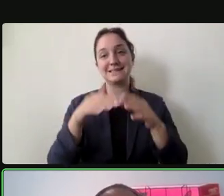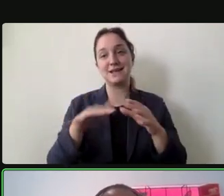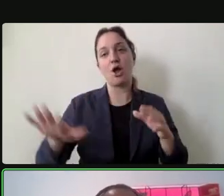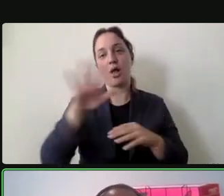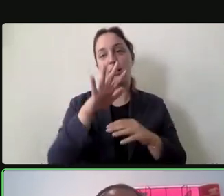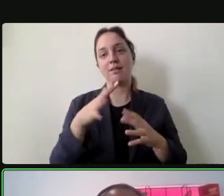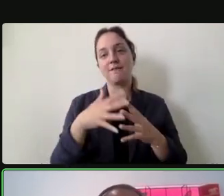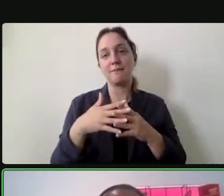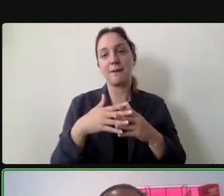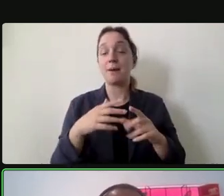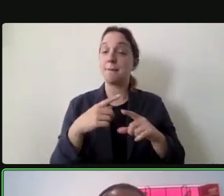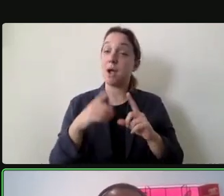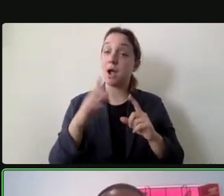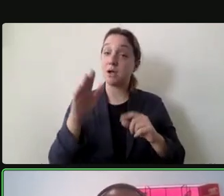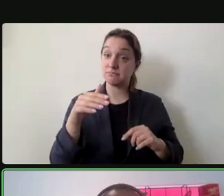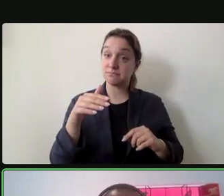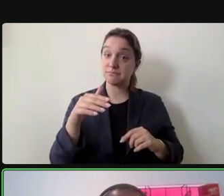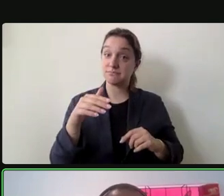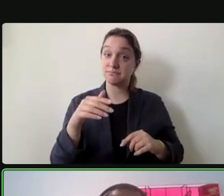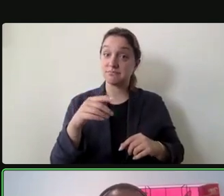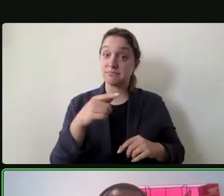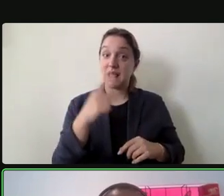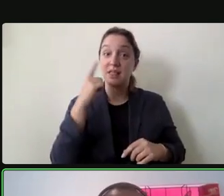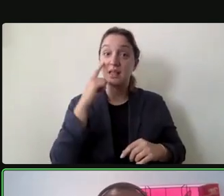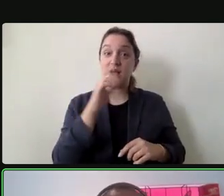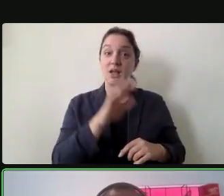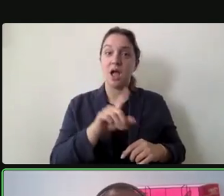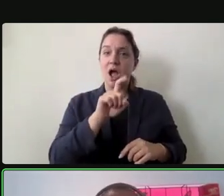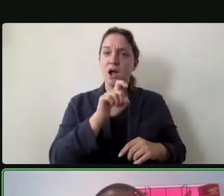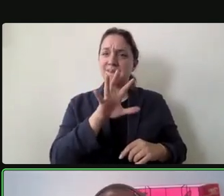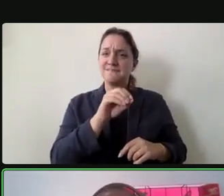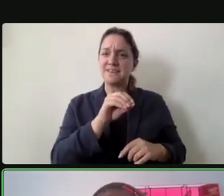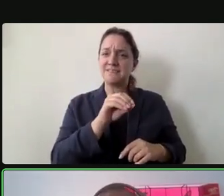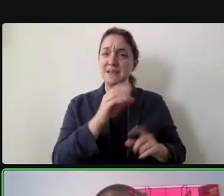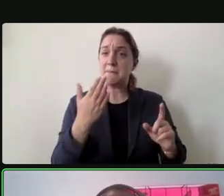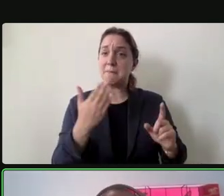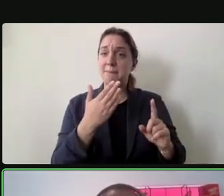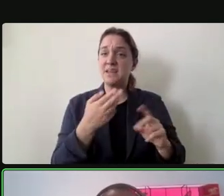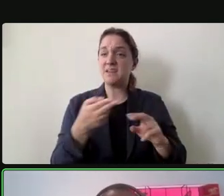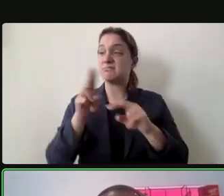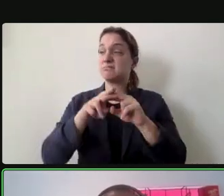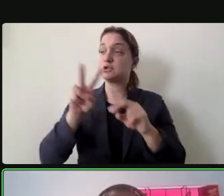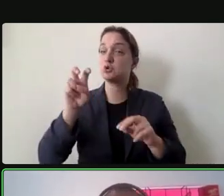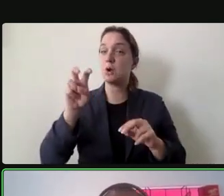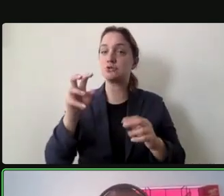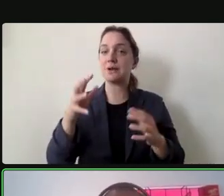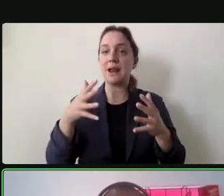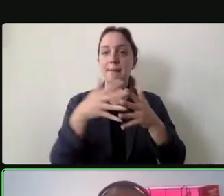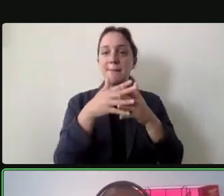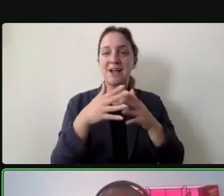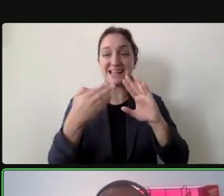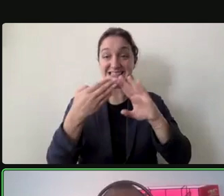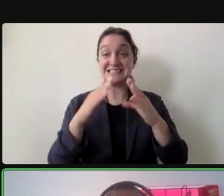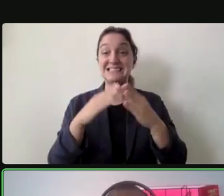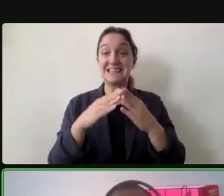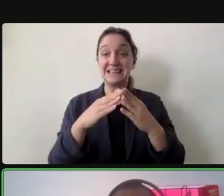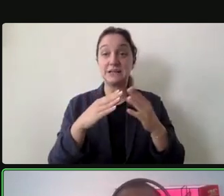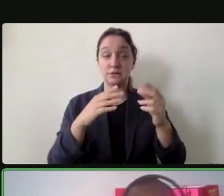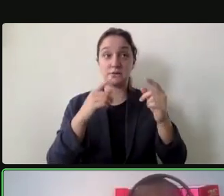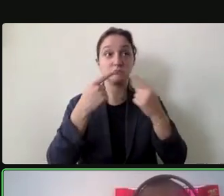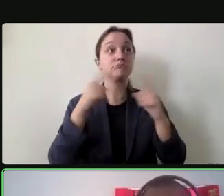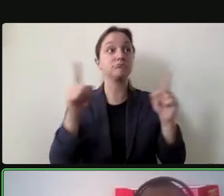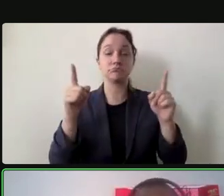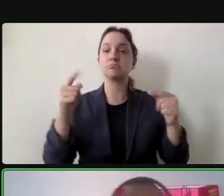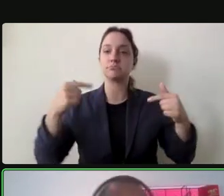the good news is there's over 150, I think it's 200 now, 200 American cities that have committed that they are going to